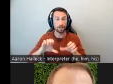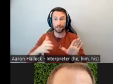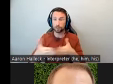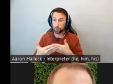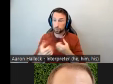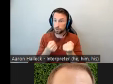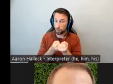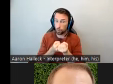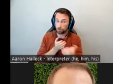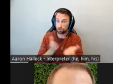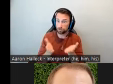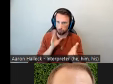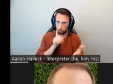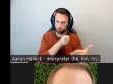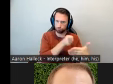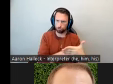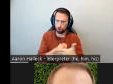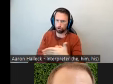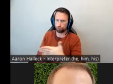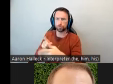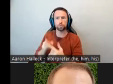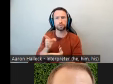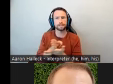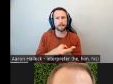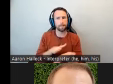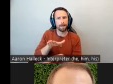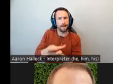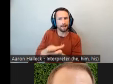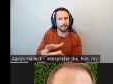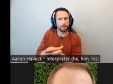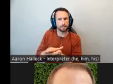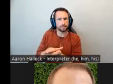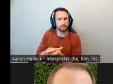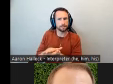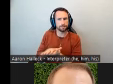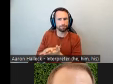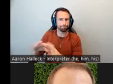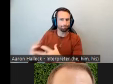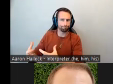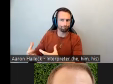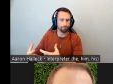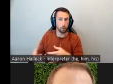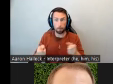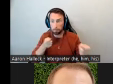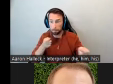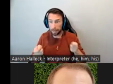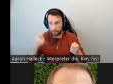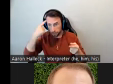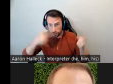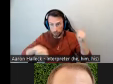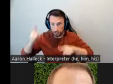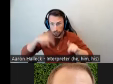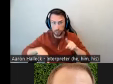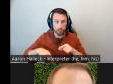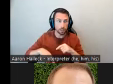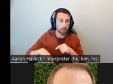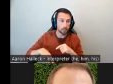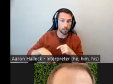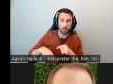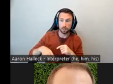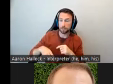academic and administrative departments. So managing all of those service agreements and the relationships with those end user